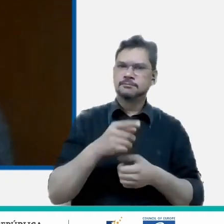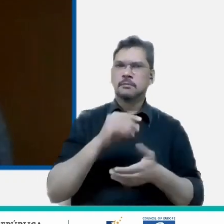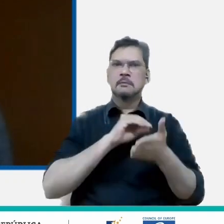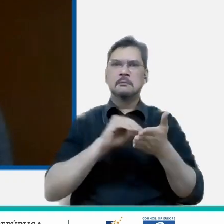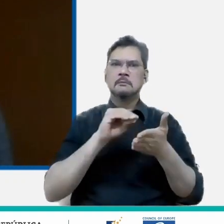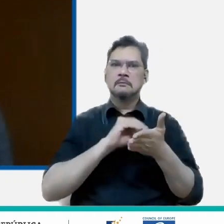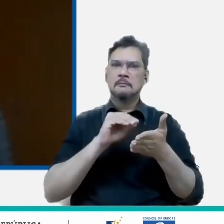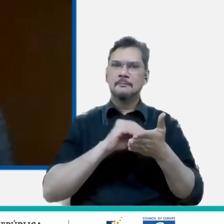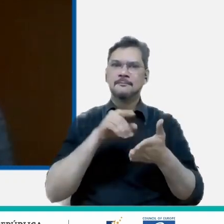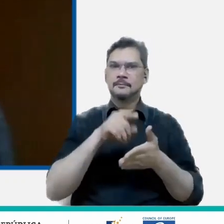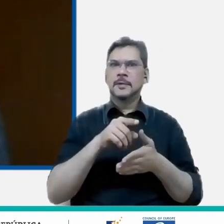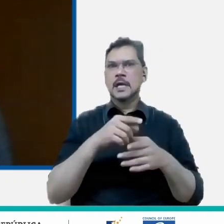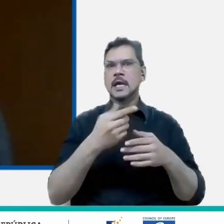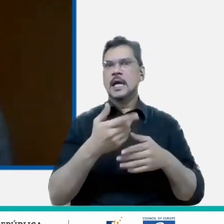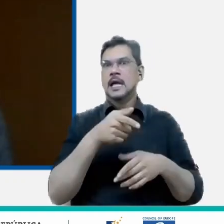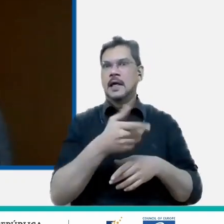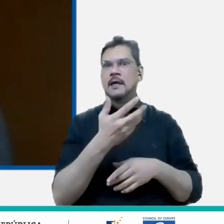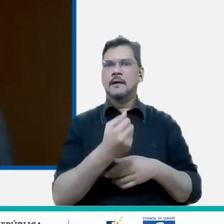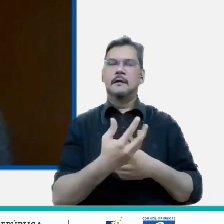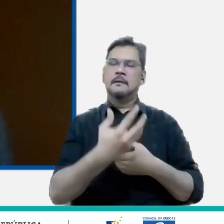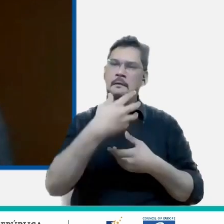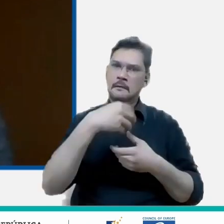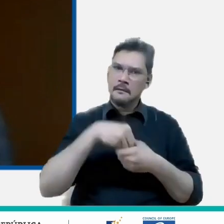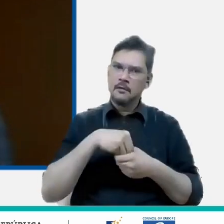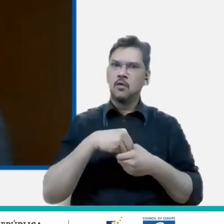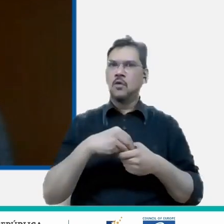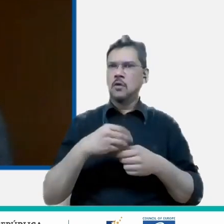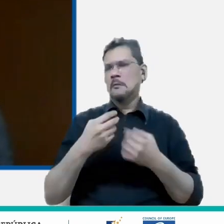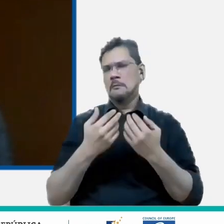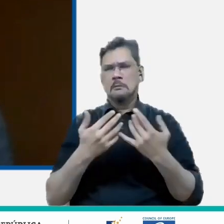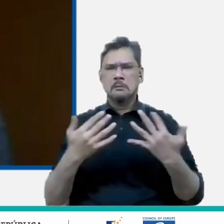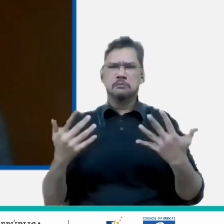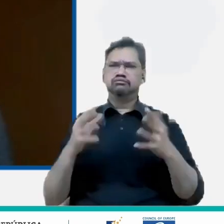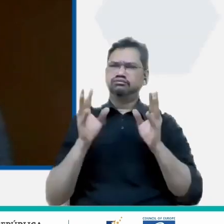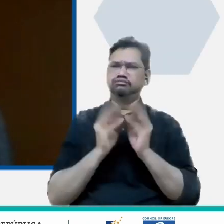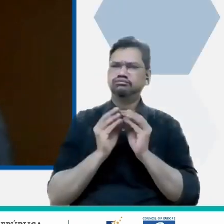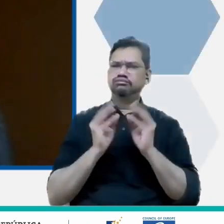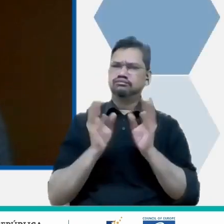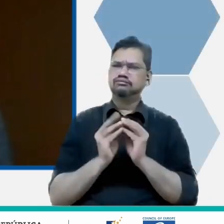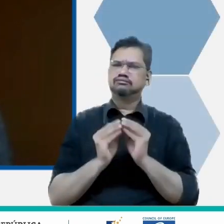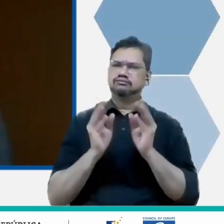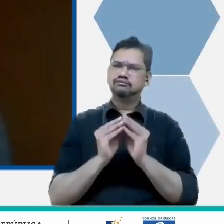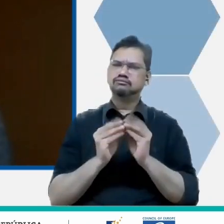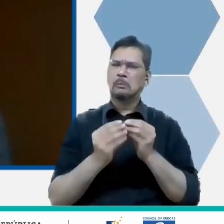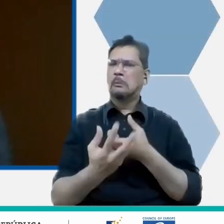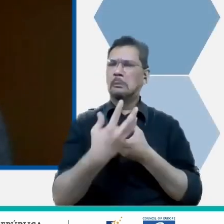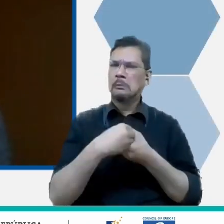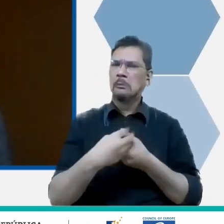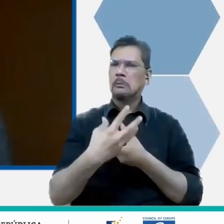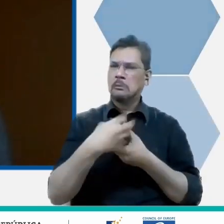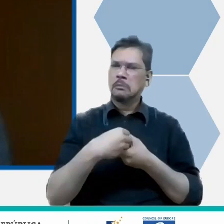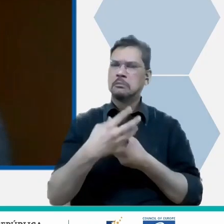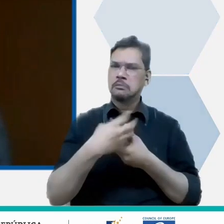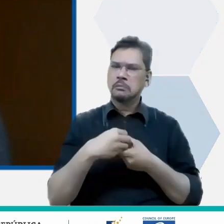the working sessions, enjoying the spirit of networking and collaboration, which is the main attribute of EFDRR. Even